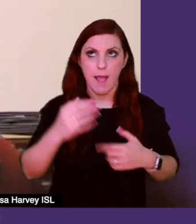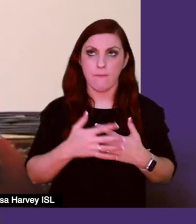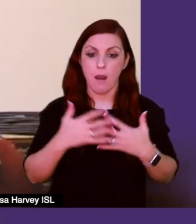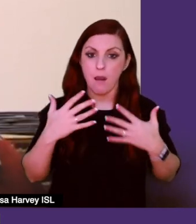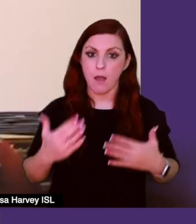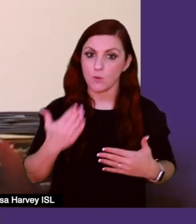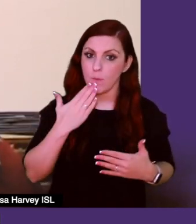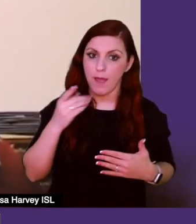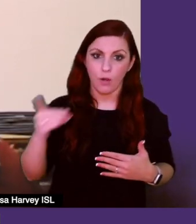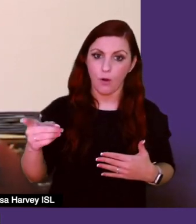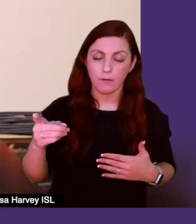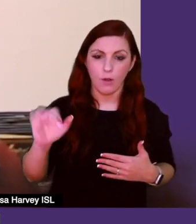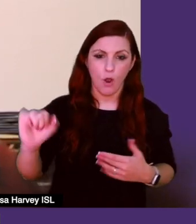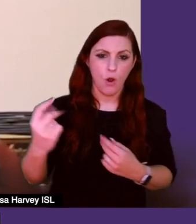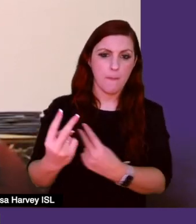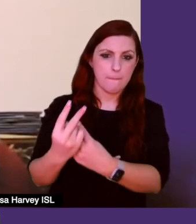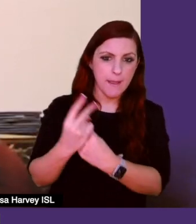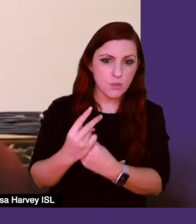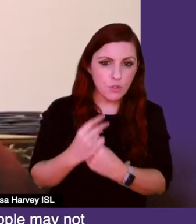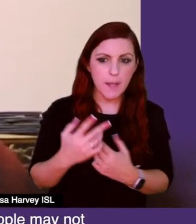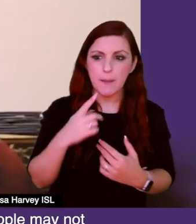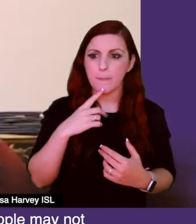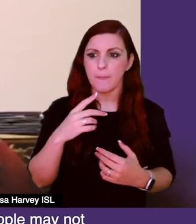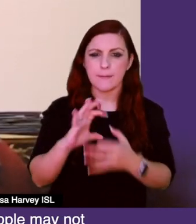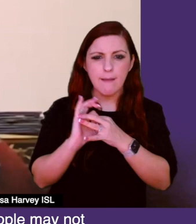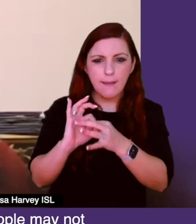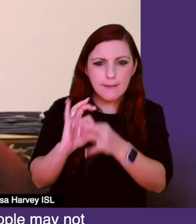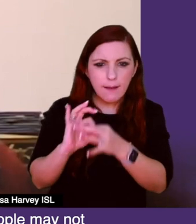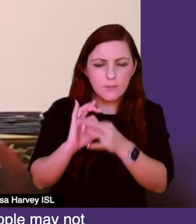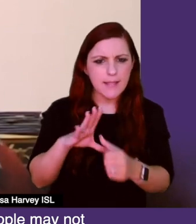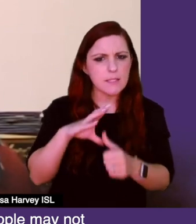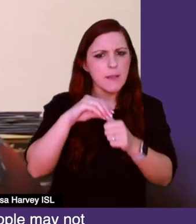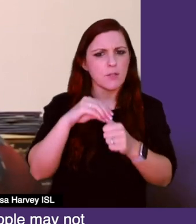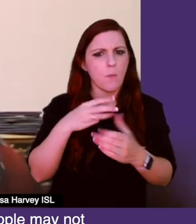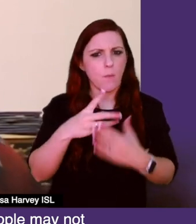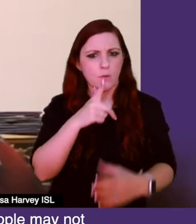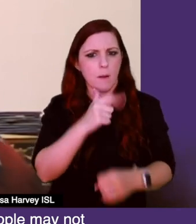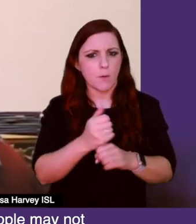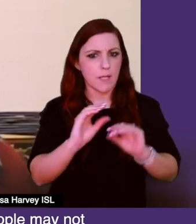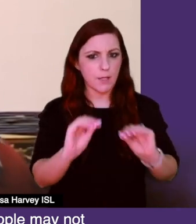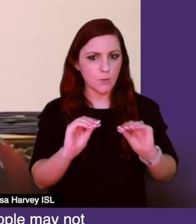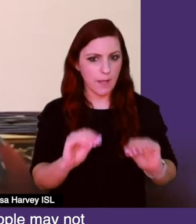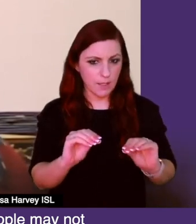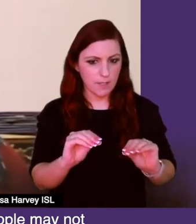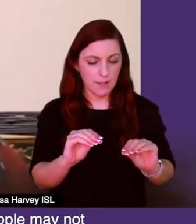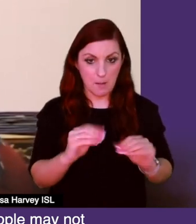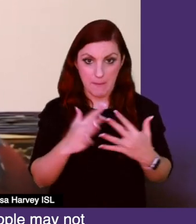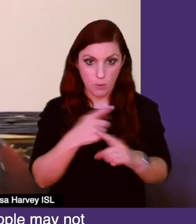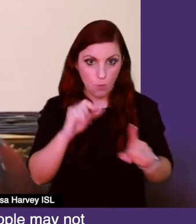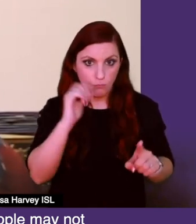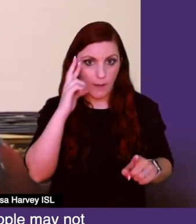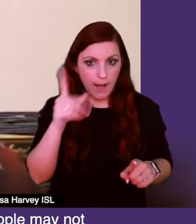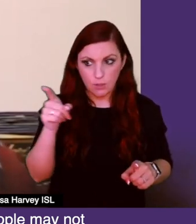have a lot to thank Judy for her mentorship and her solidarity, particularly in relation to education. Many people